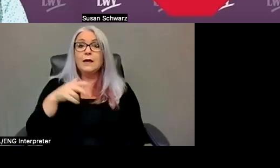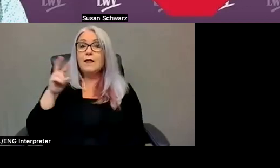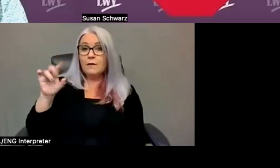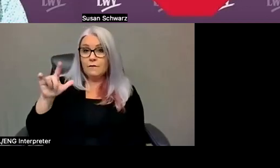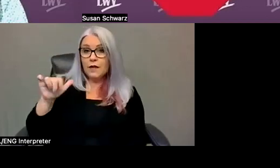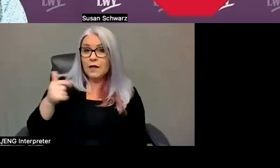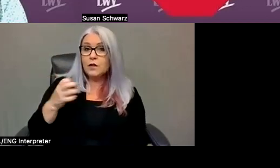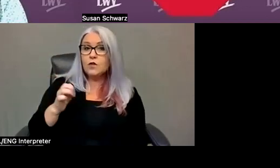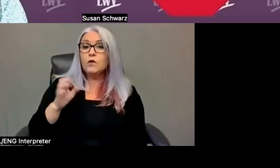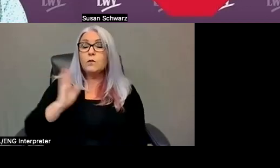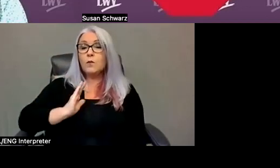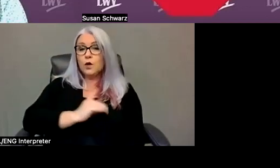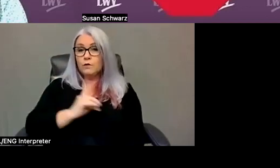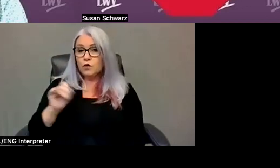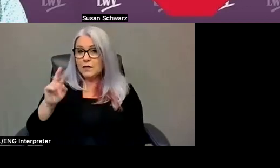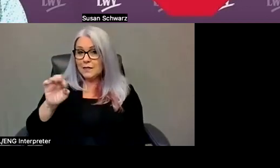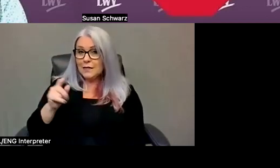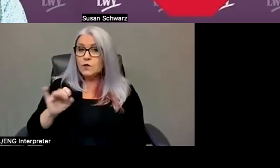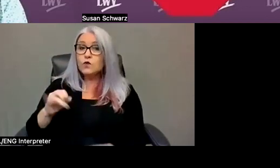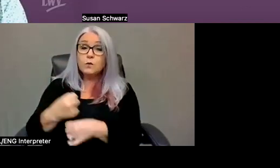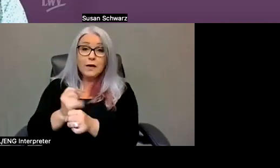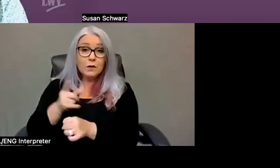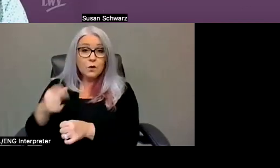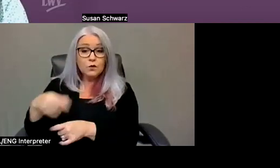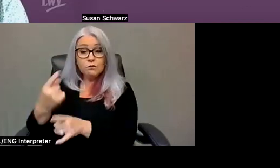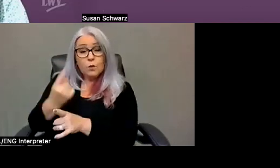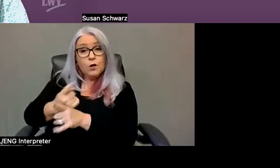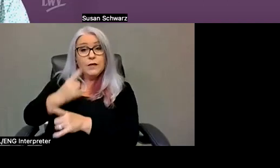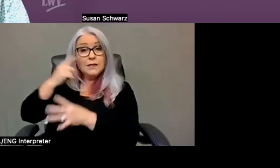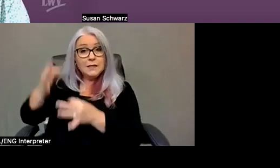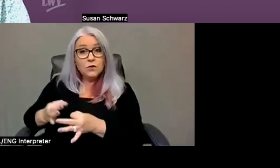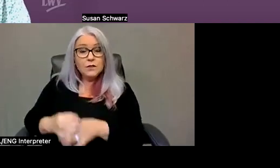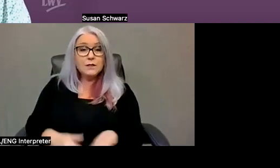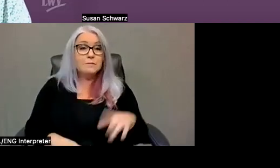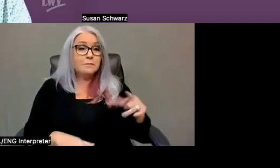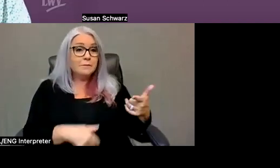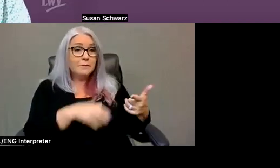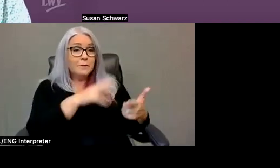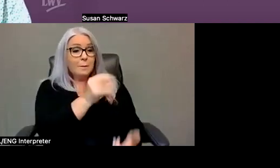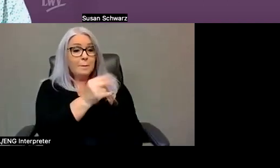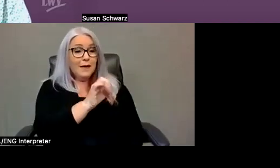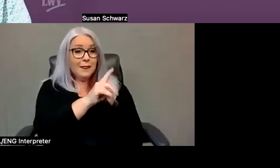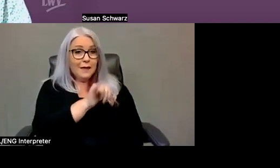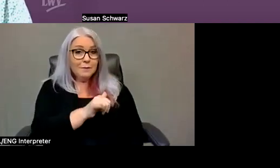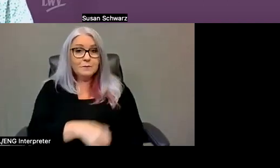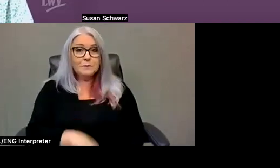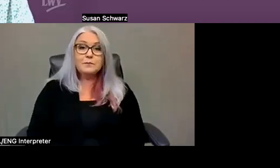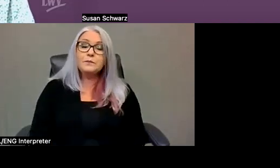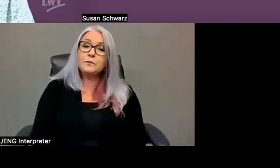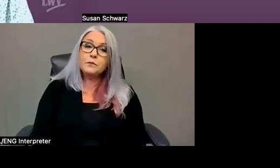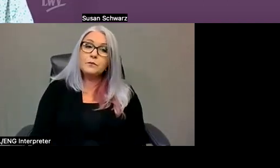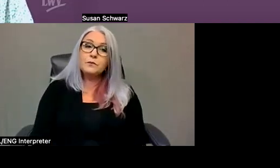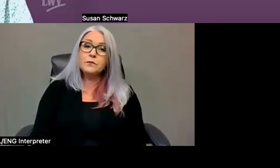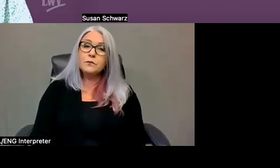the information that we need to make the proper decisions. Thank you. Mr. Manley, the same question. How would you describe the differing roles